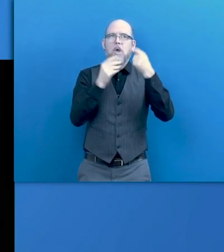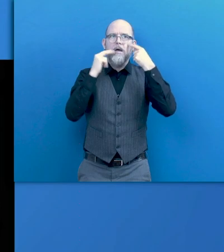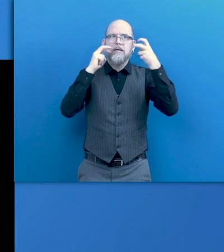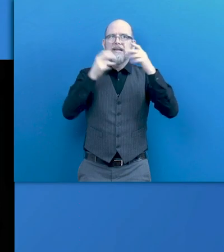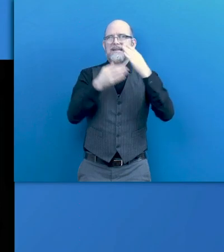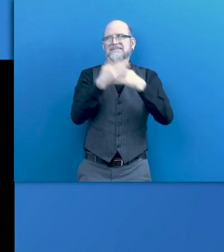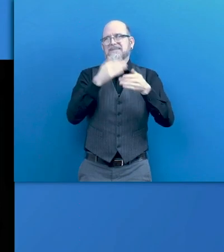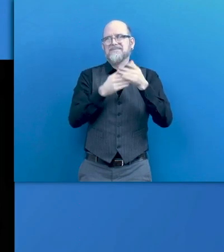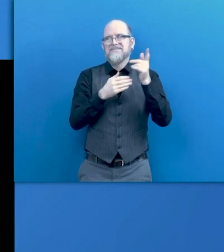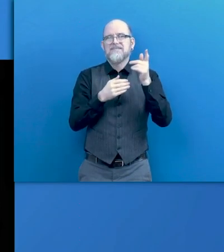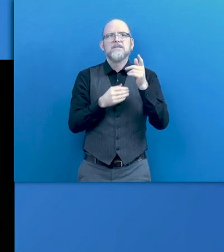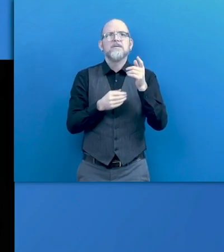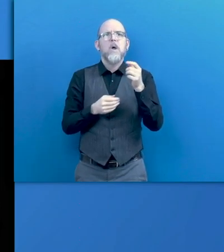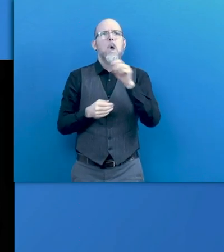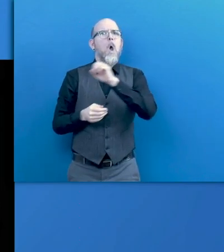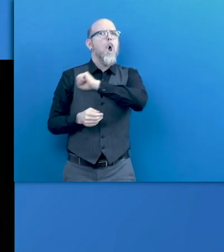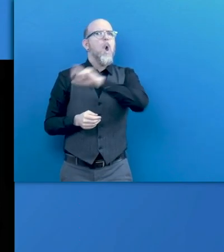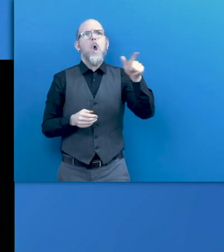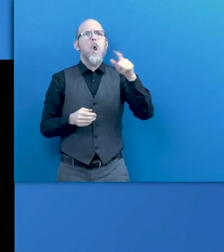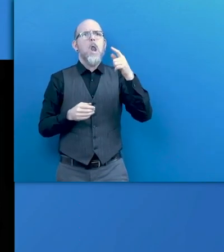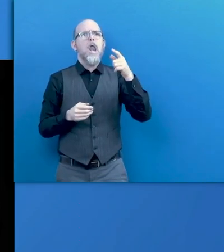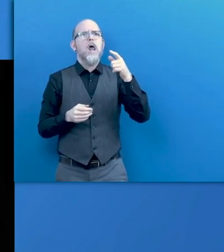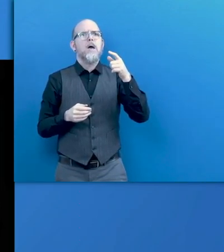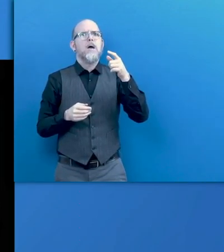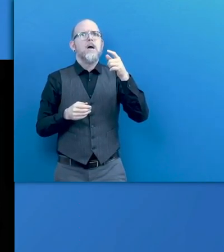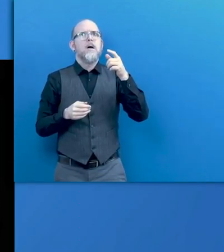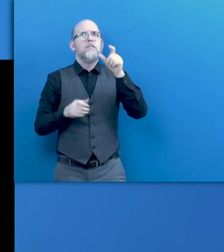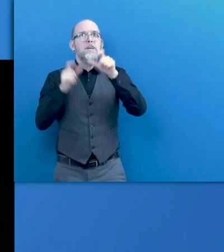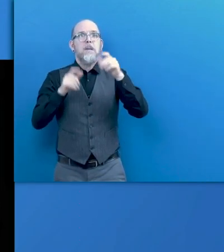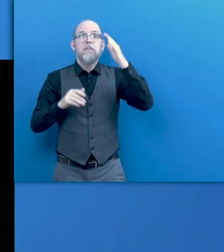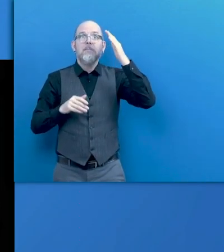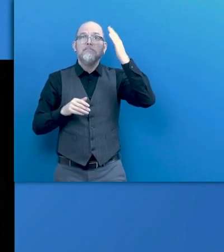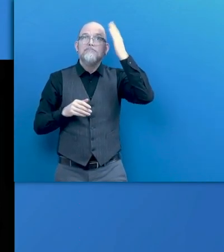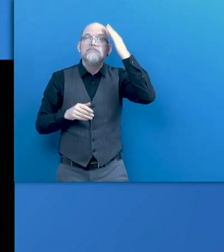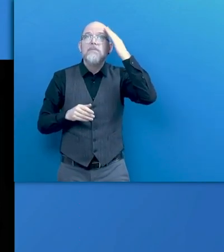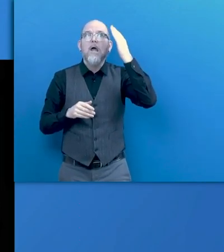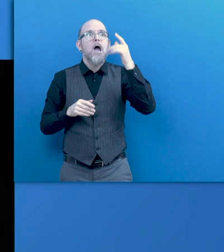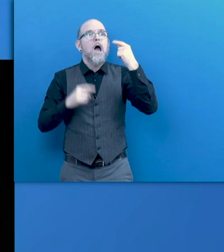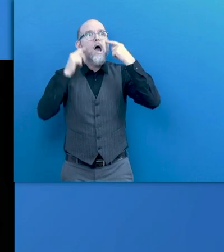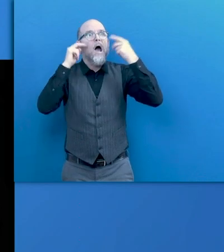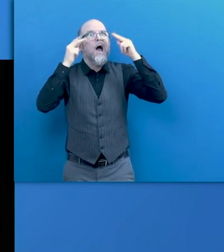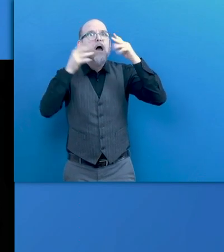Not even all of the people who are colorblind know that they are actually colorblind.